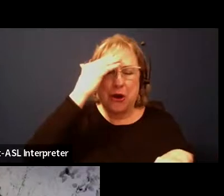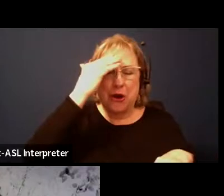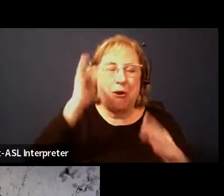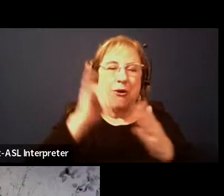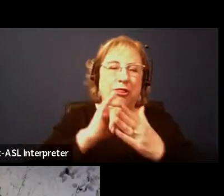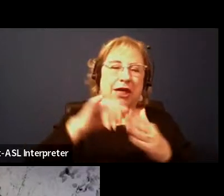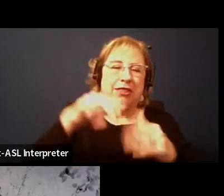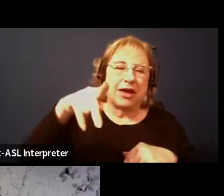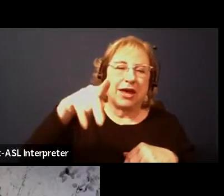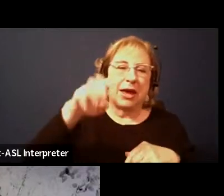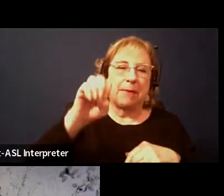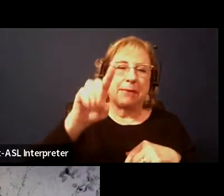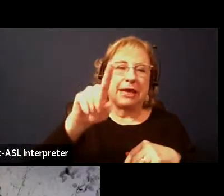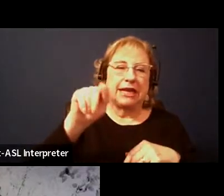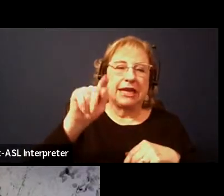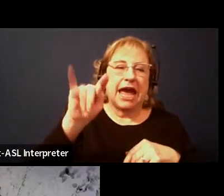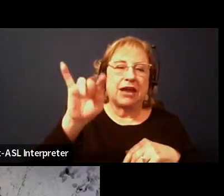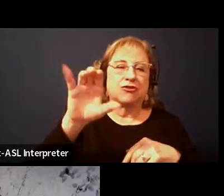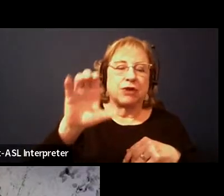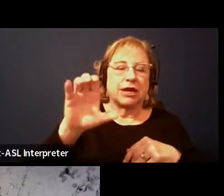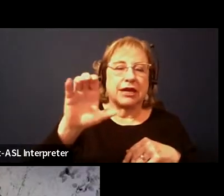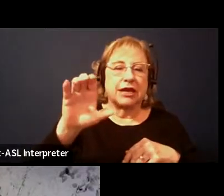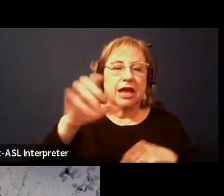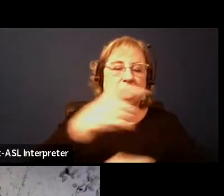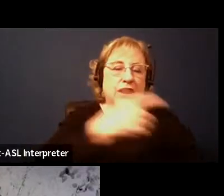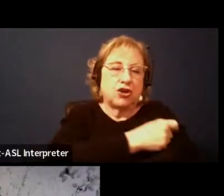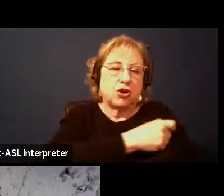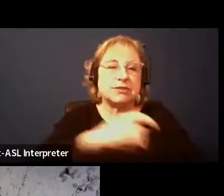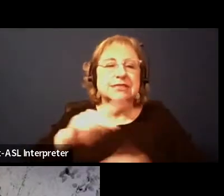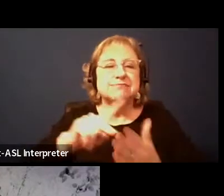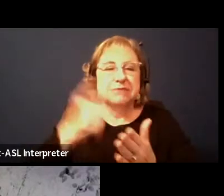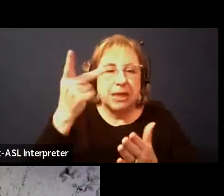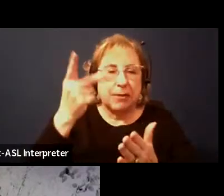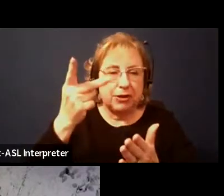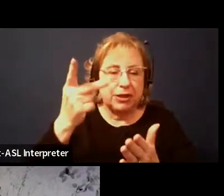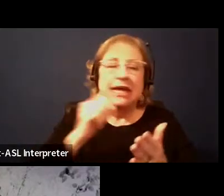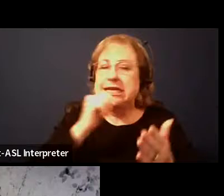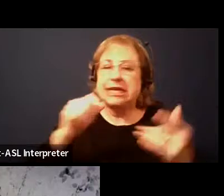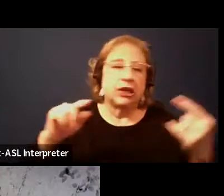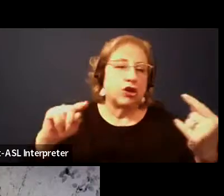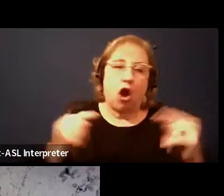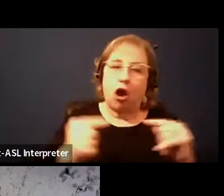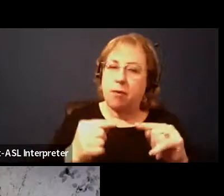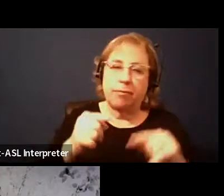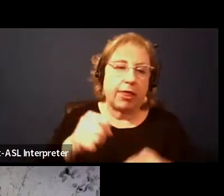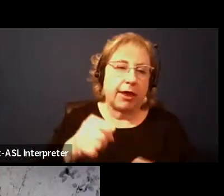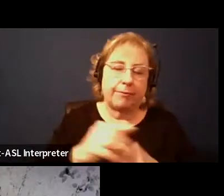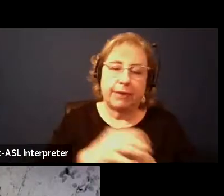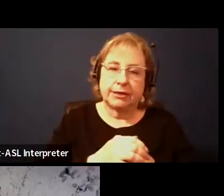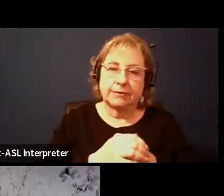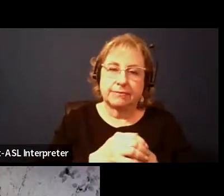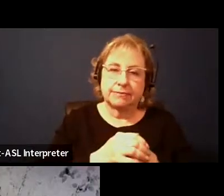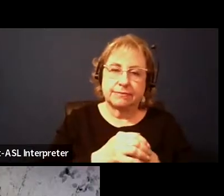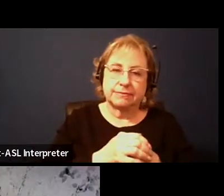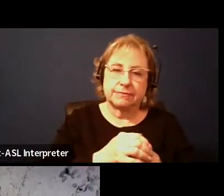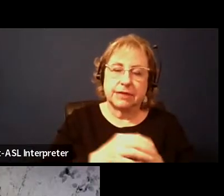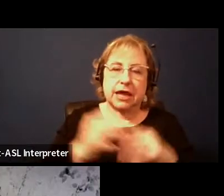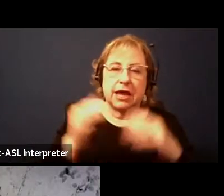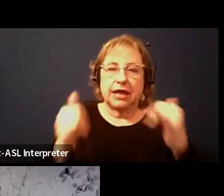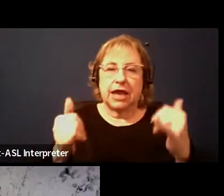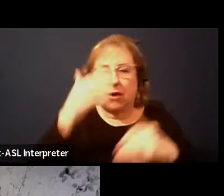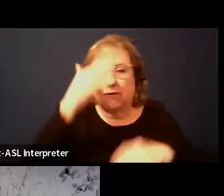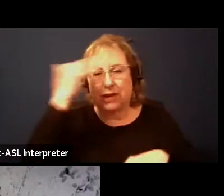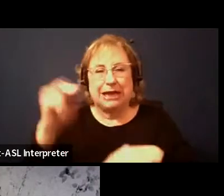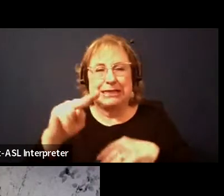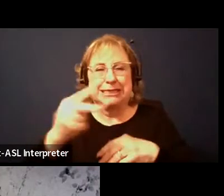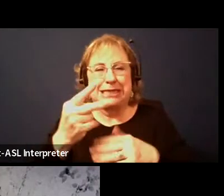pediatric dose, doubling the pediatric dose was not going to cause them any harm. Now I think I'm forgetting the second part of your